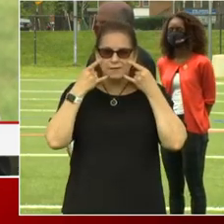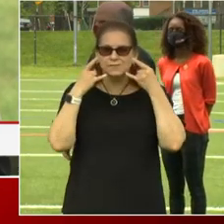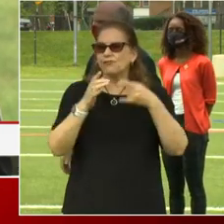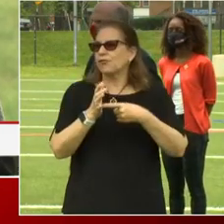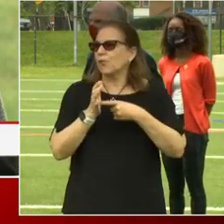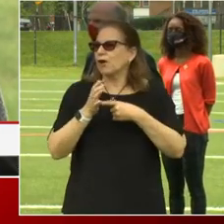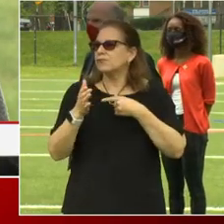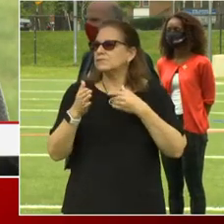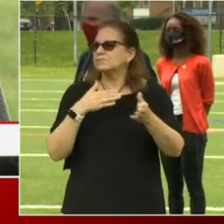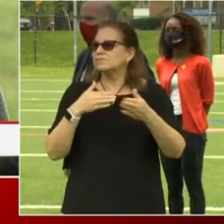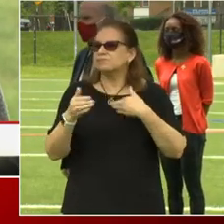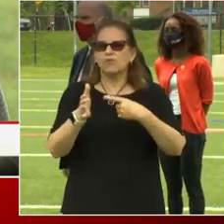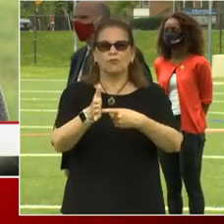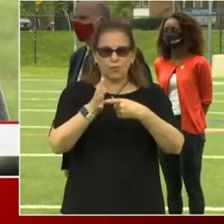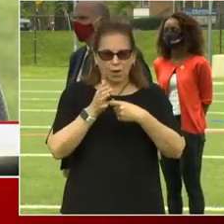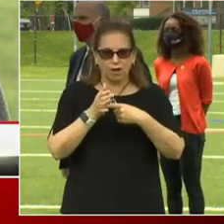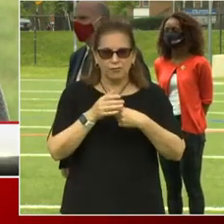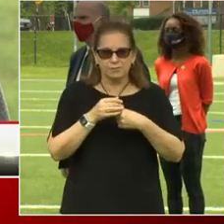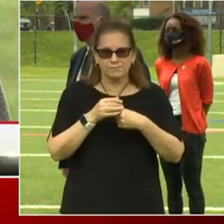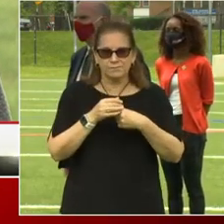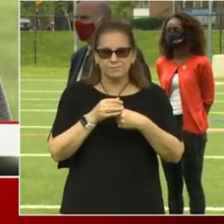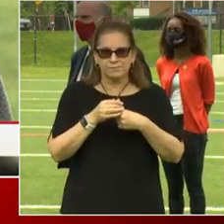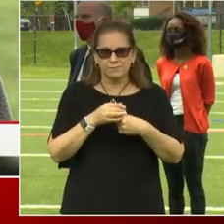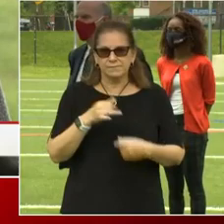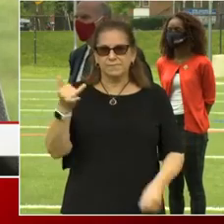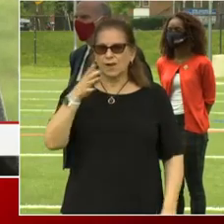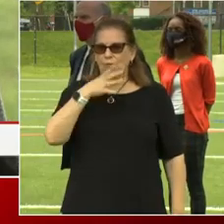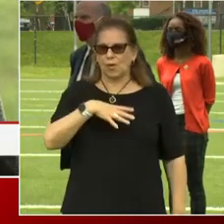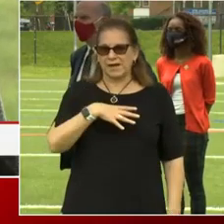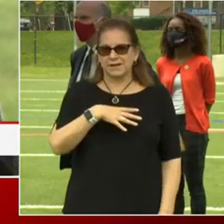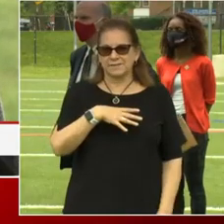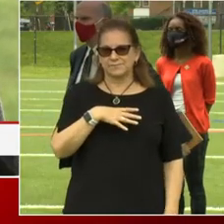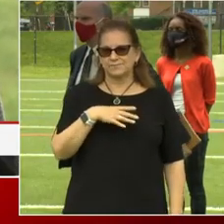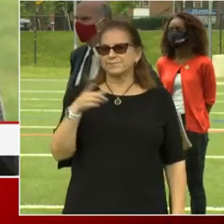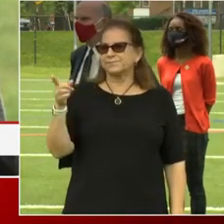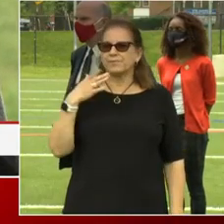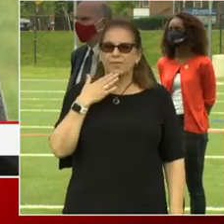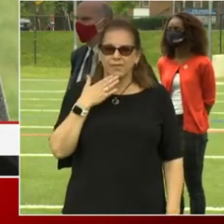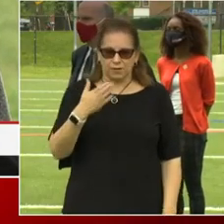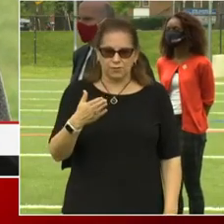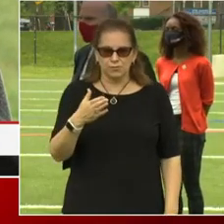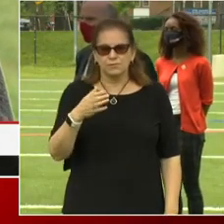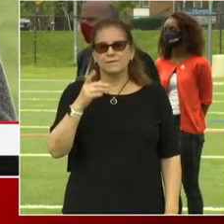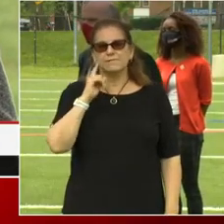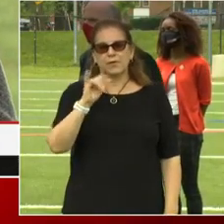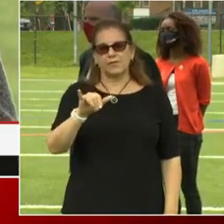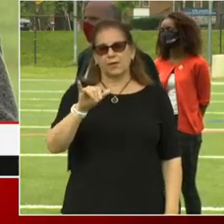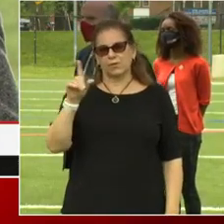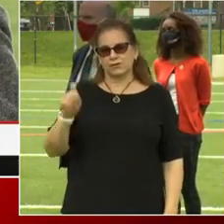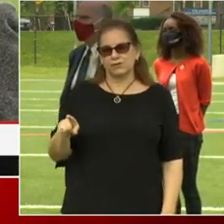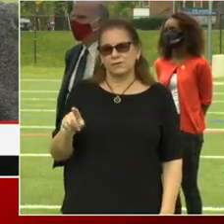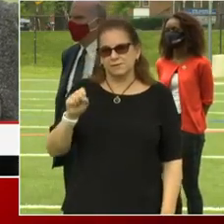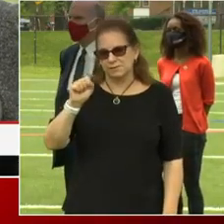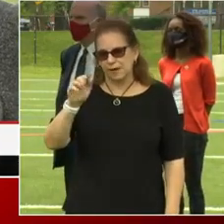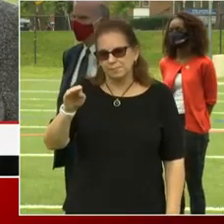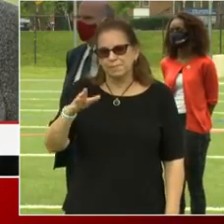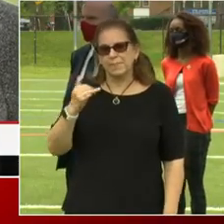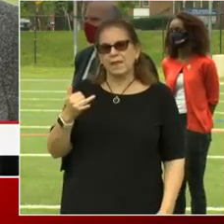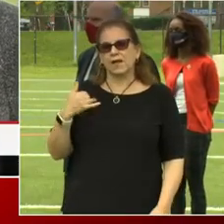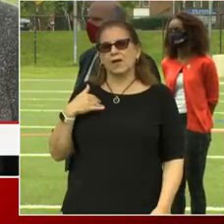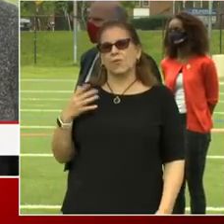Yes. I'd like to follow up on that. Thank you for bringing that up, Sam. Can you tell us why that order